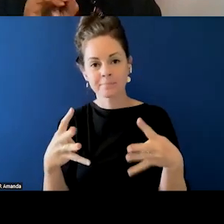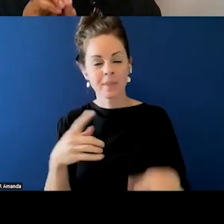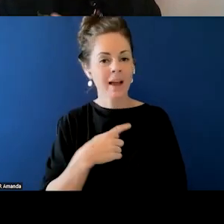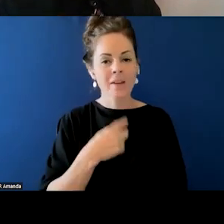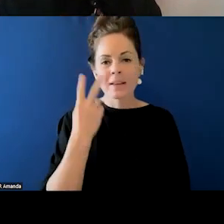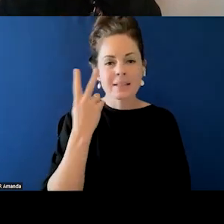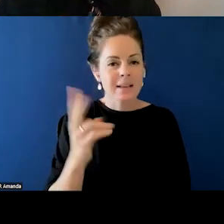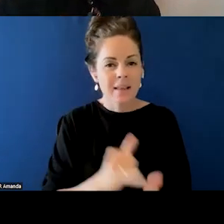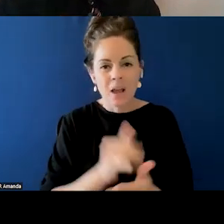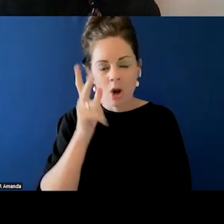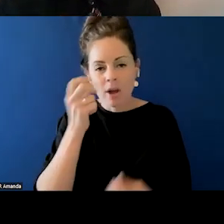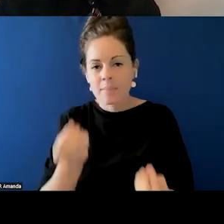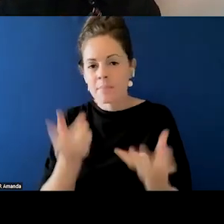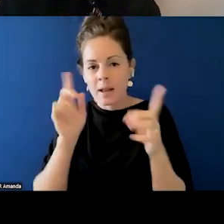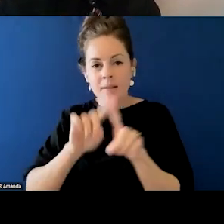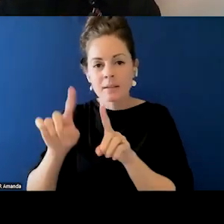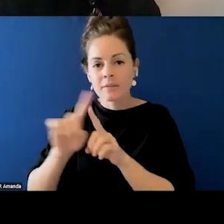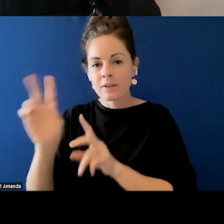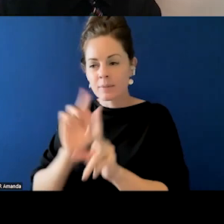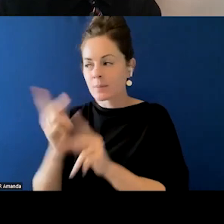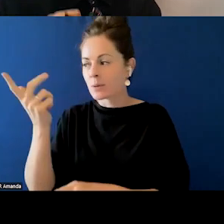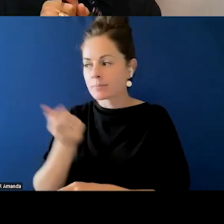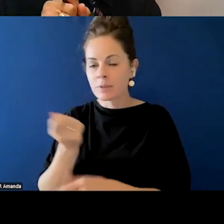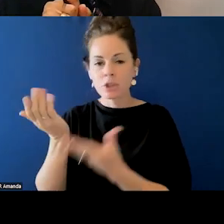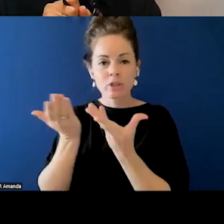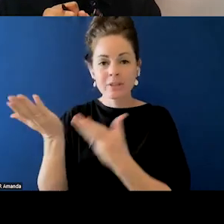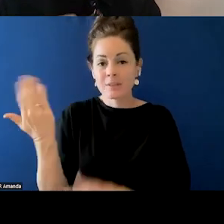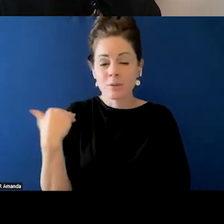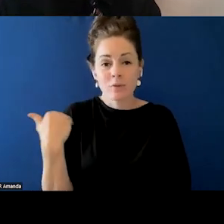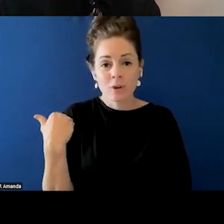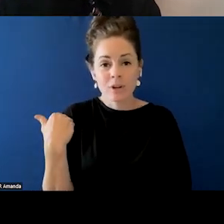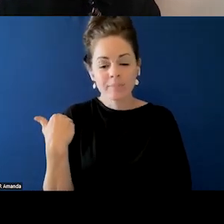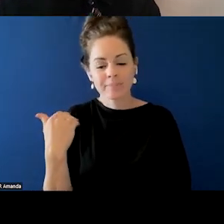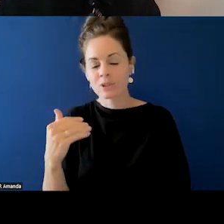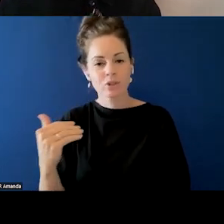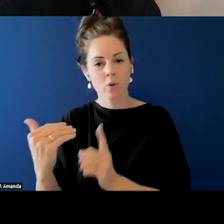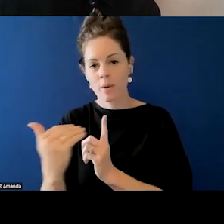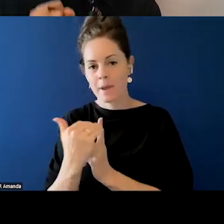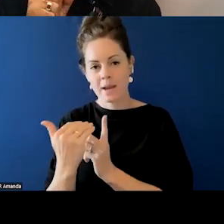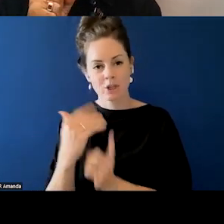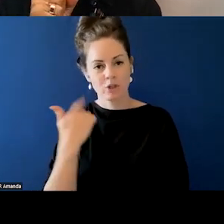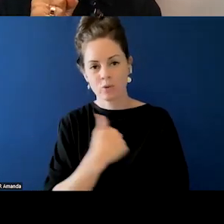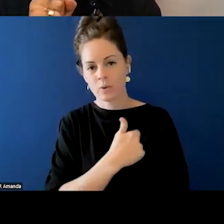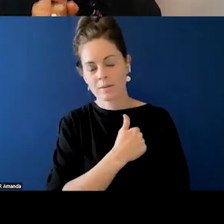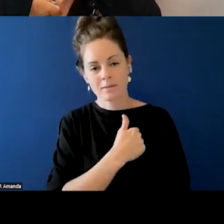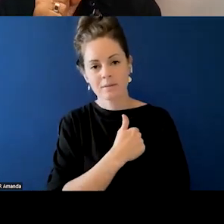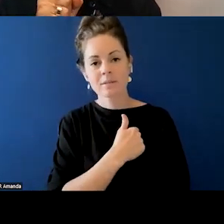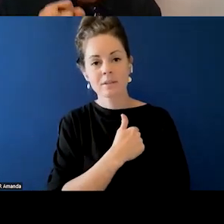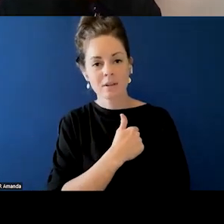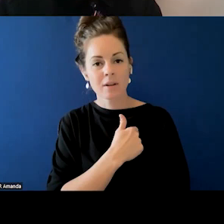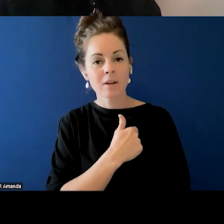heard this from many individuals receiving services before. This is a reminder to each and every one of us that as